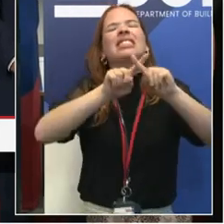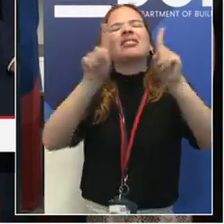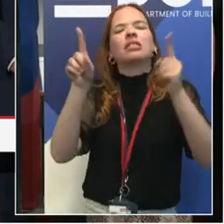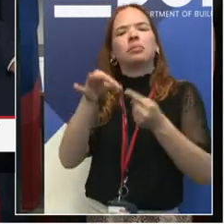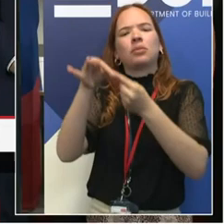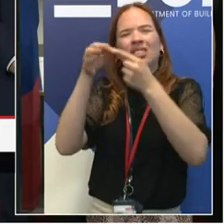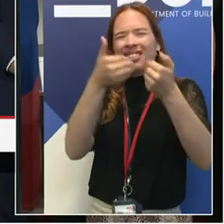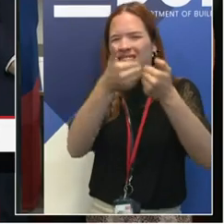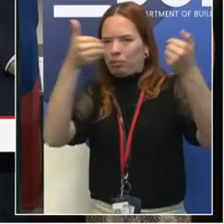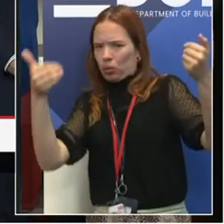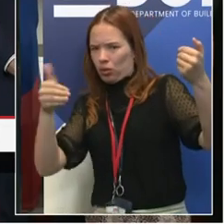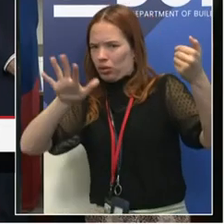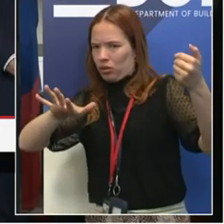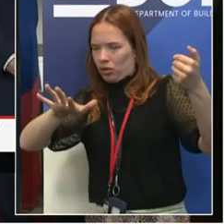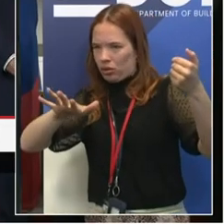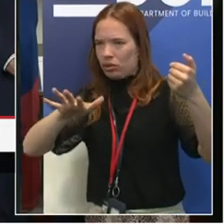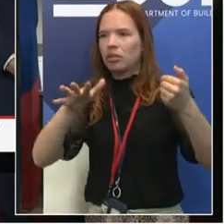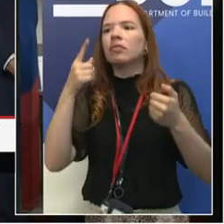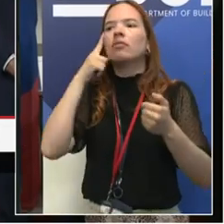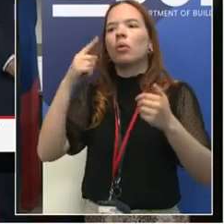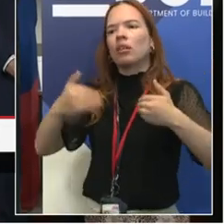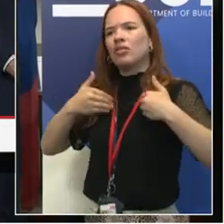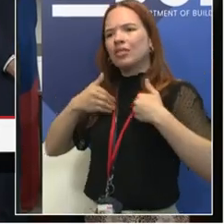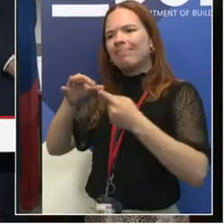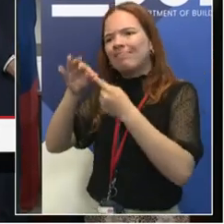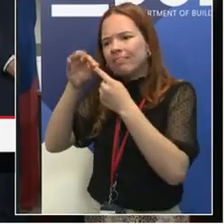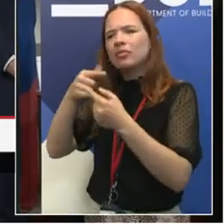some kids down and get them the services that they need.